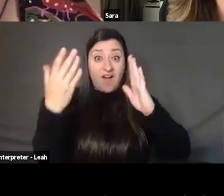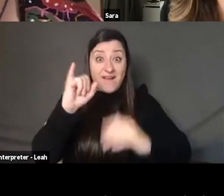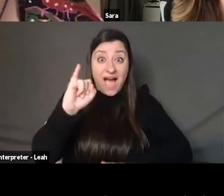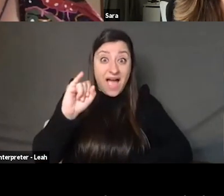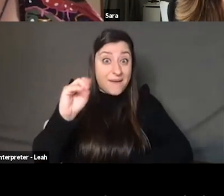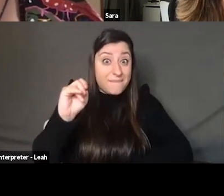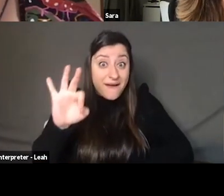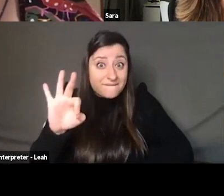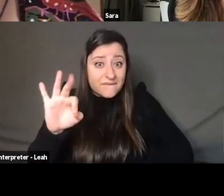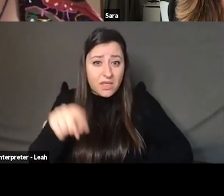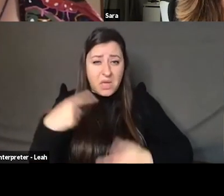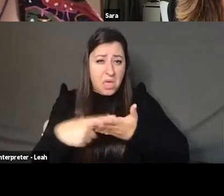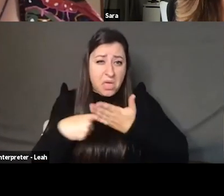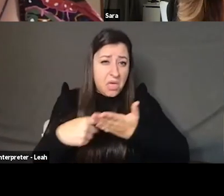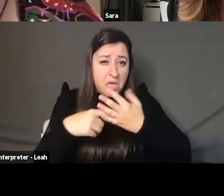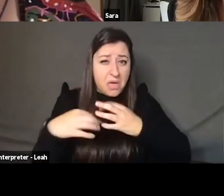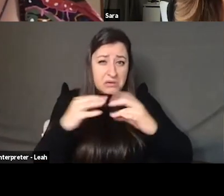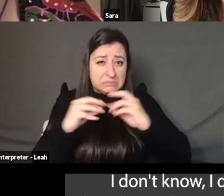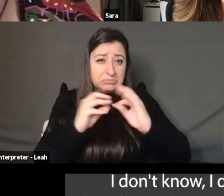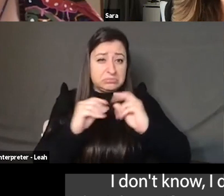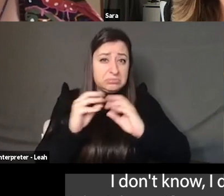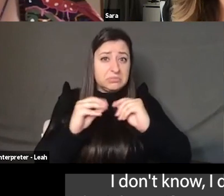quarreled amongst themselves.